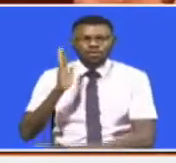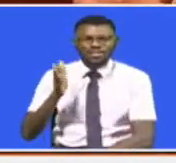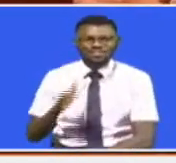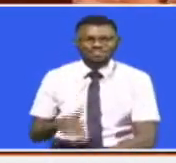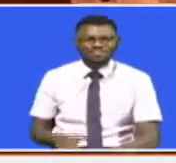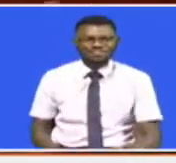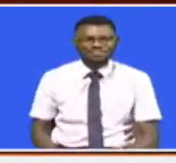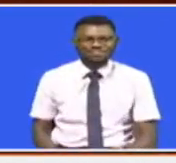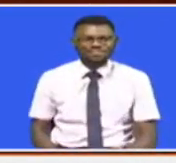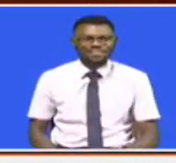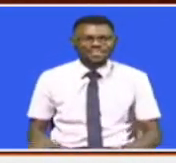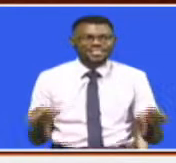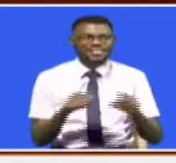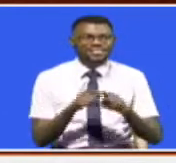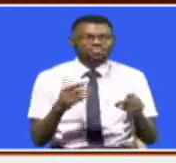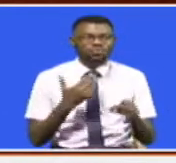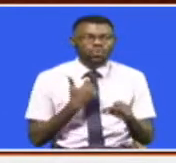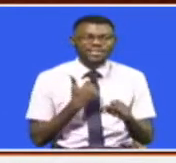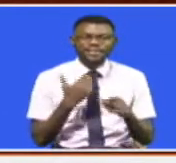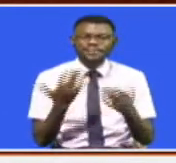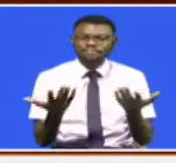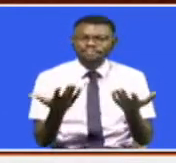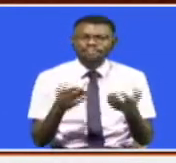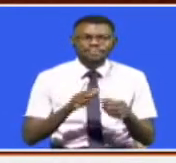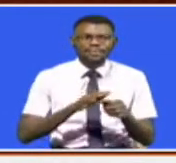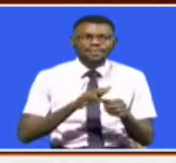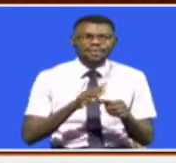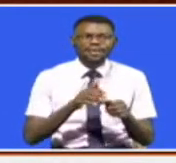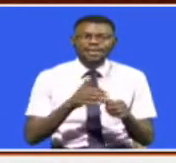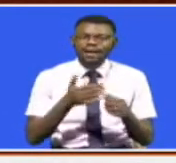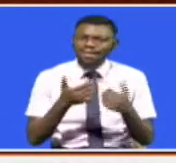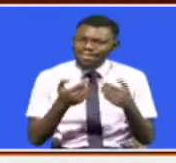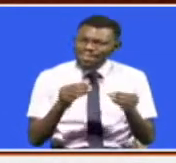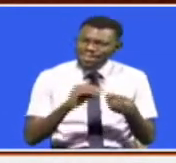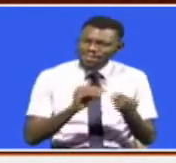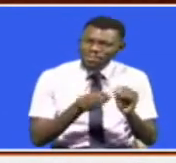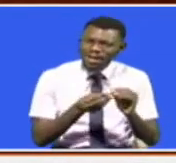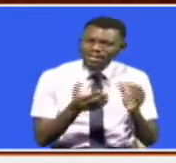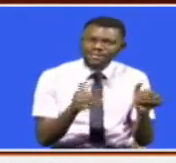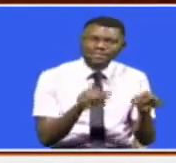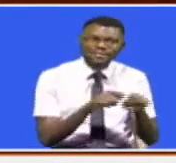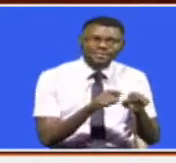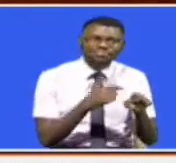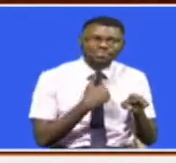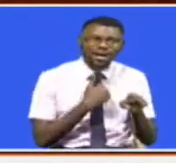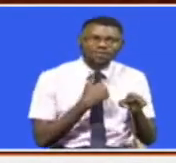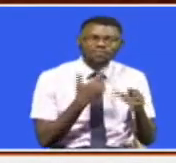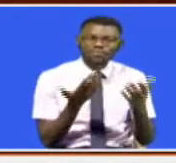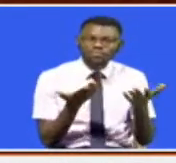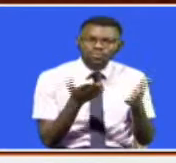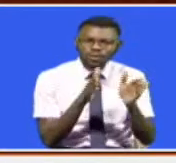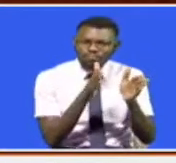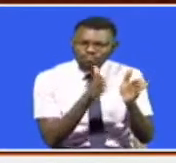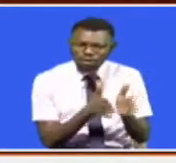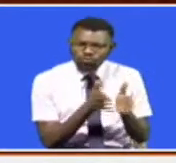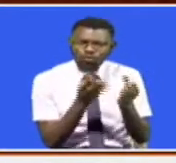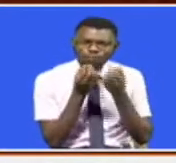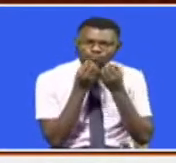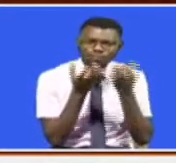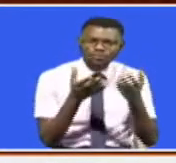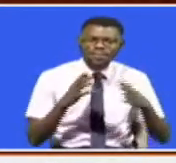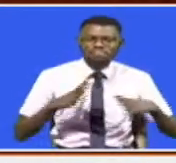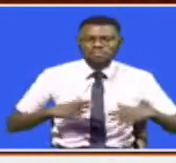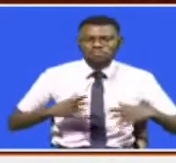to have a master database which has personal information of Kenyans